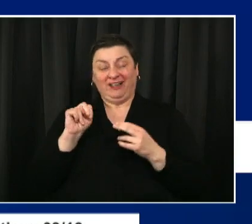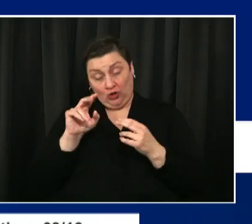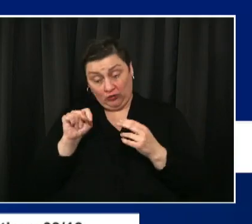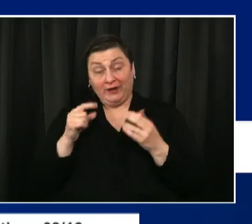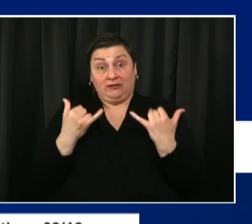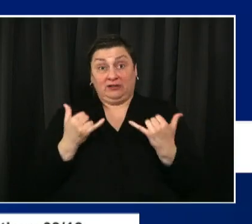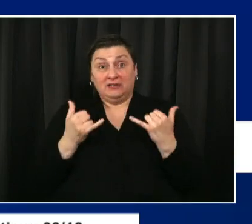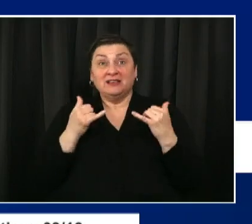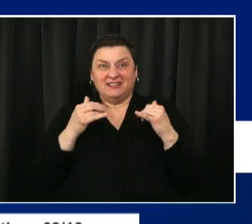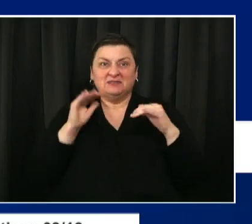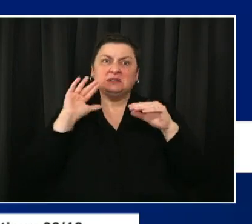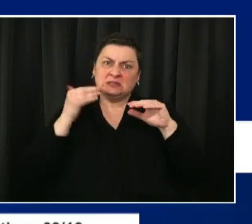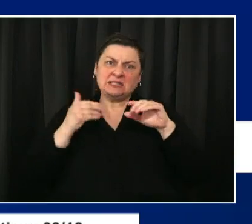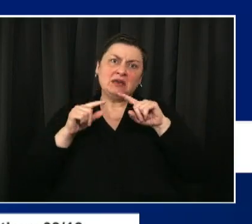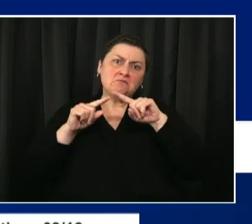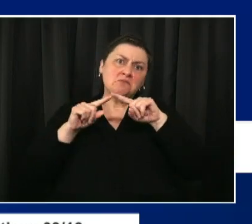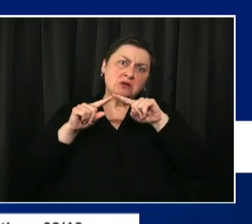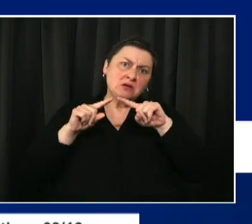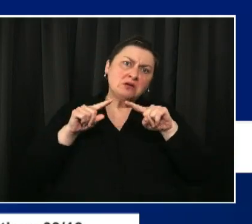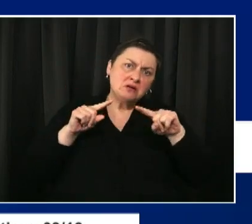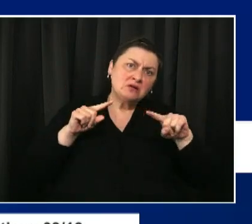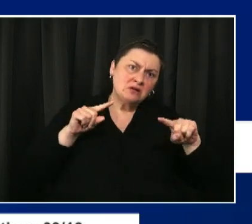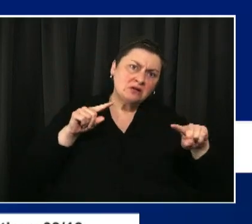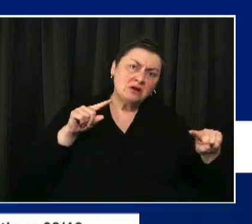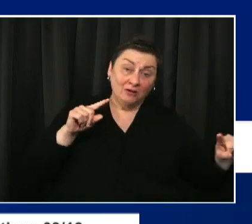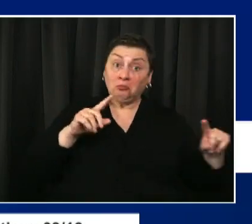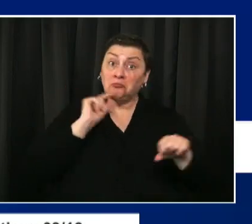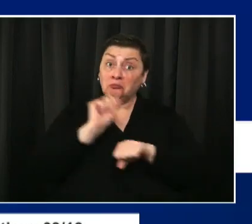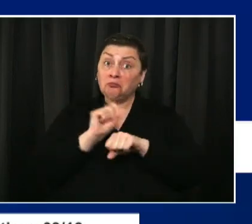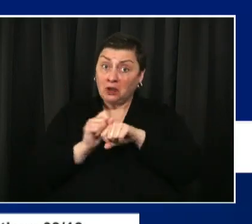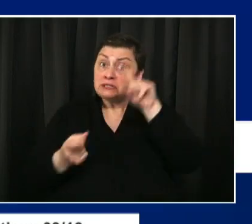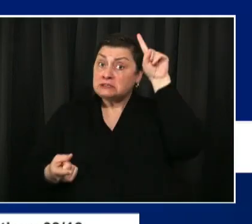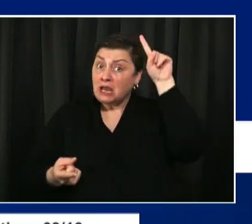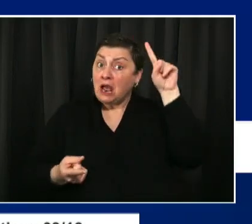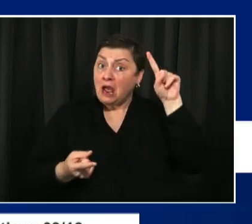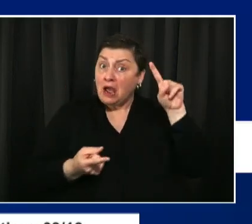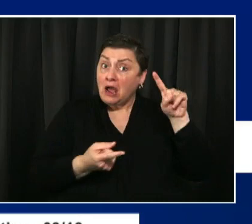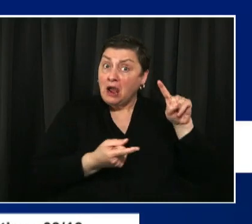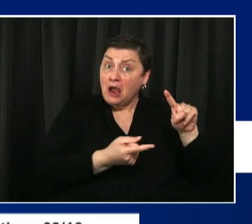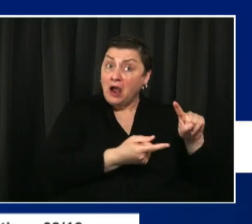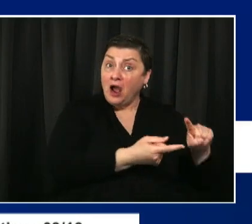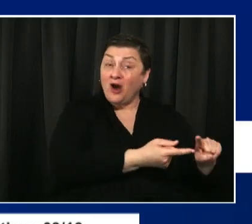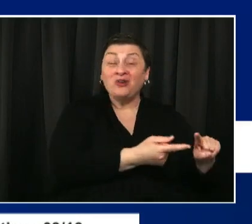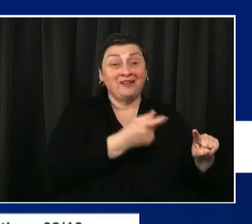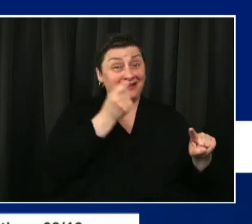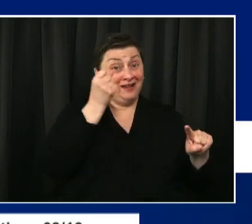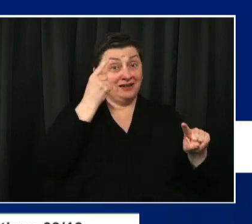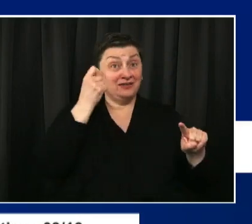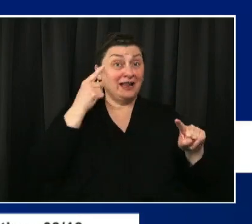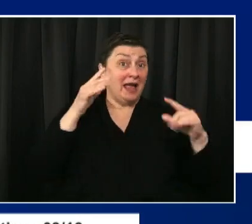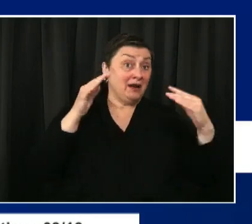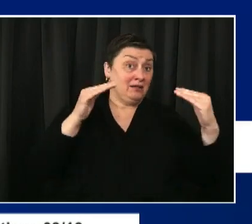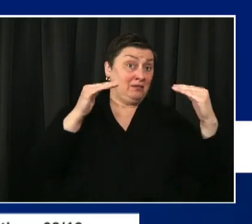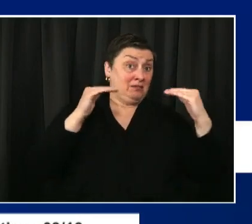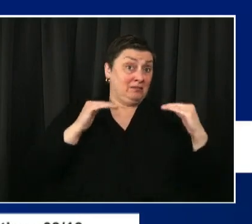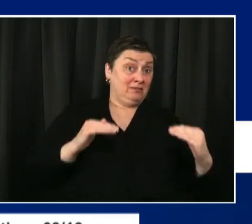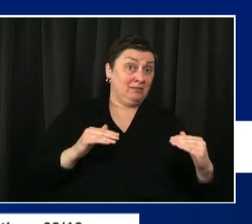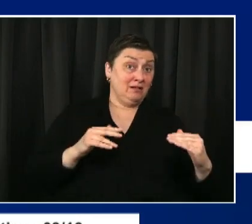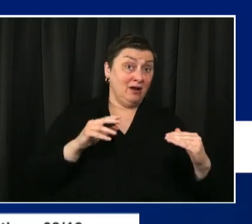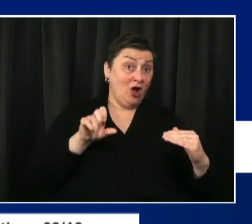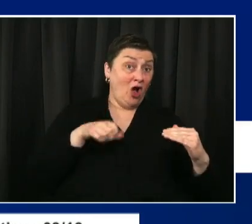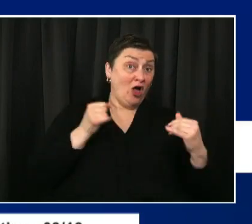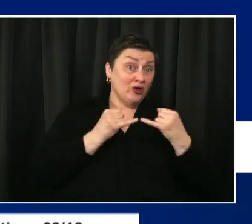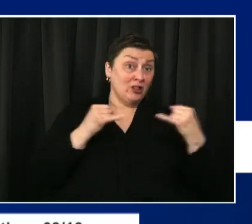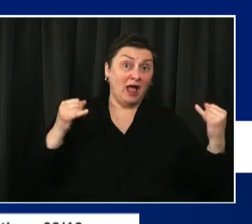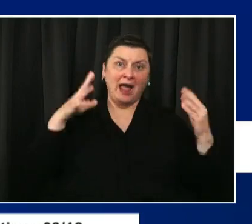Now there's a little bit of a lag here. It's going down, not as steeply as the line below. And what